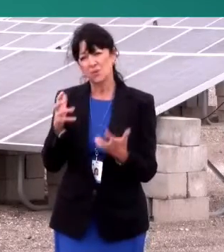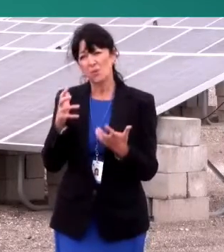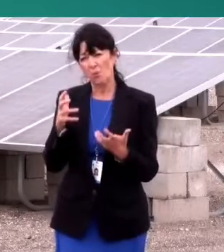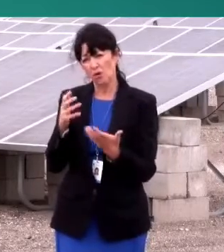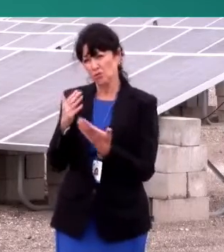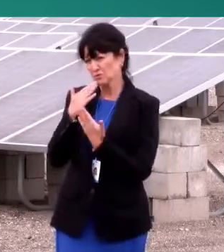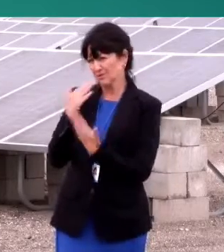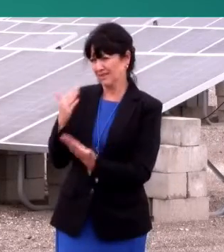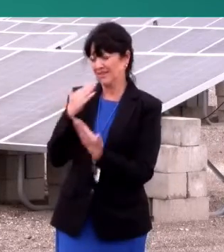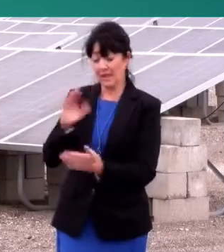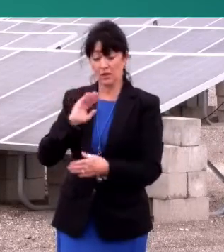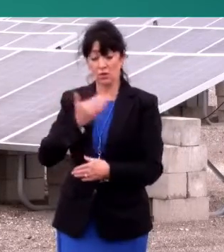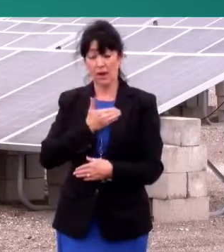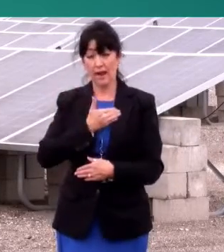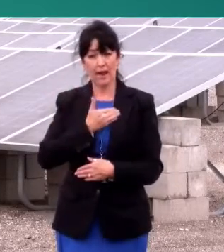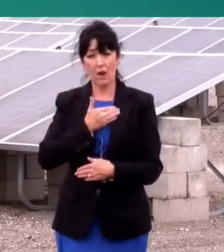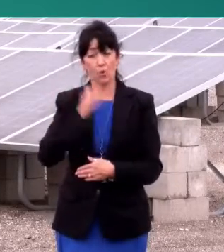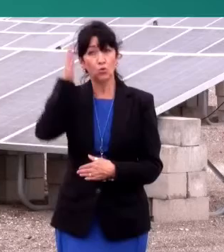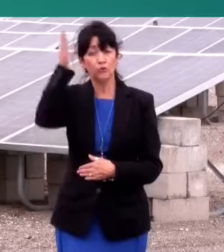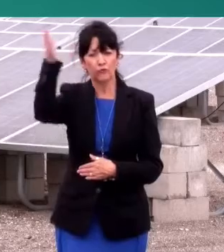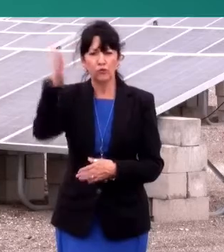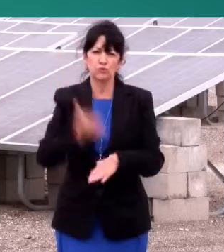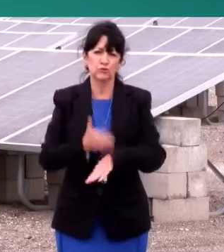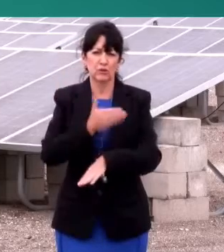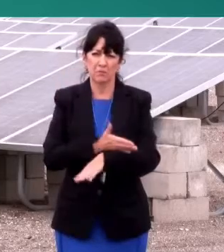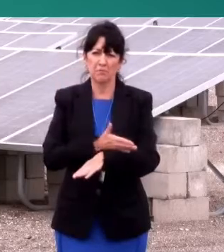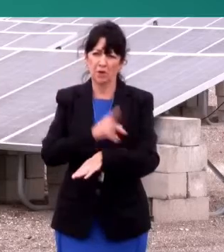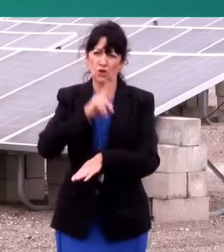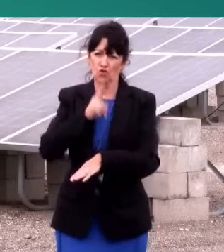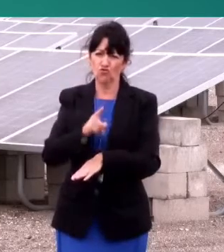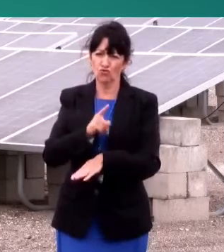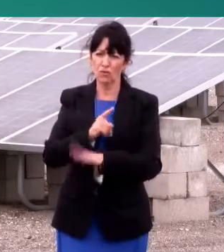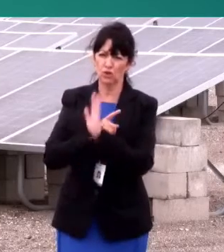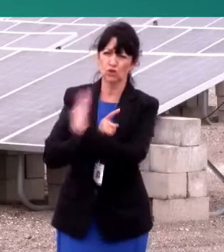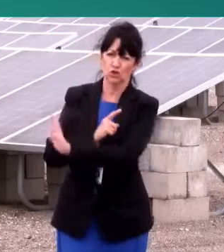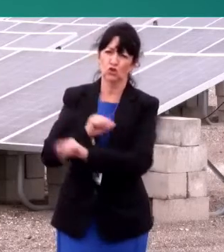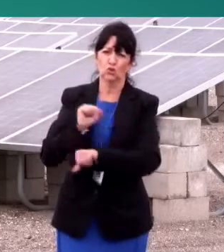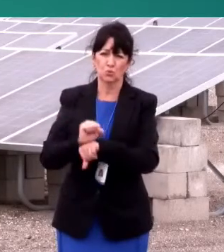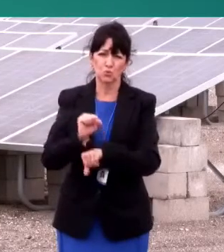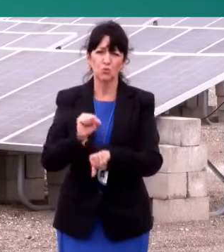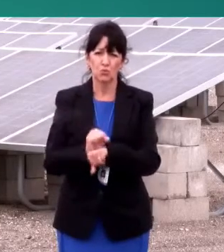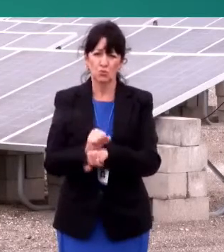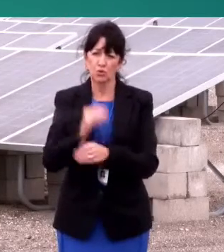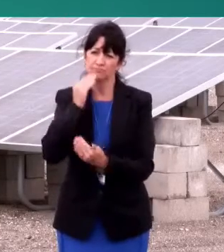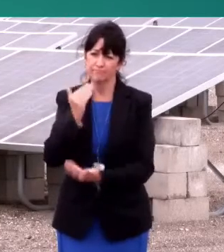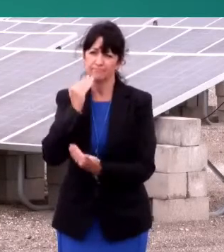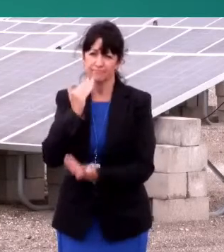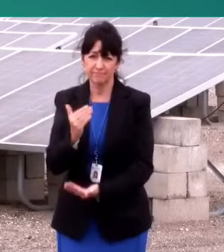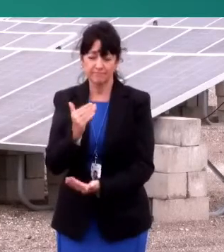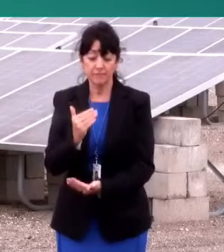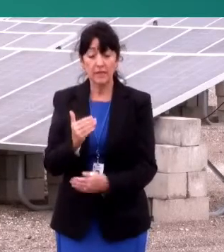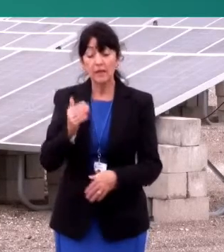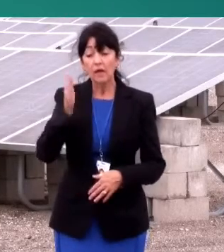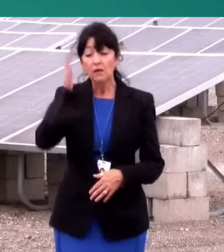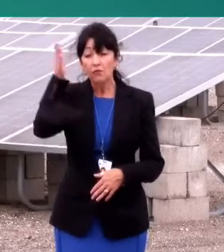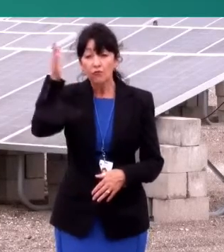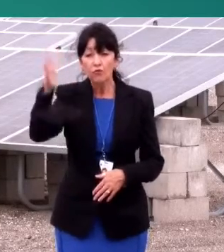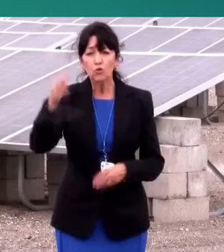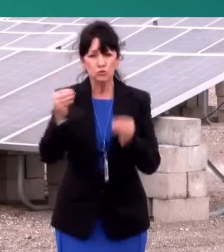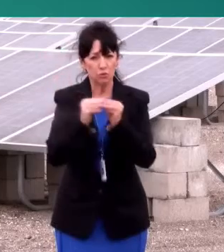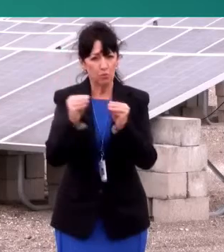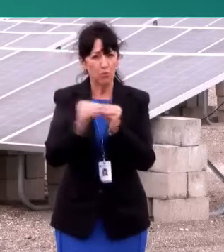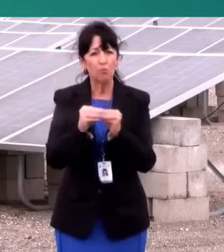future of what she's going to do with her stakeholder group and the environmental bills that are going to come out in the future. They are working hard